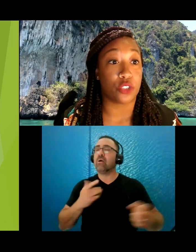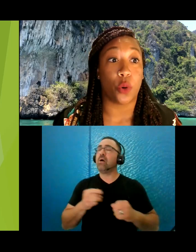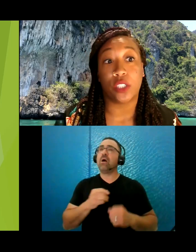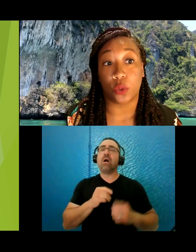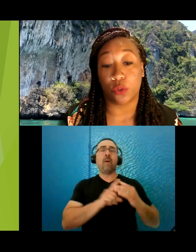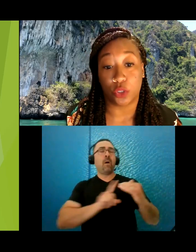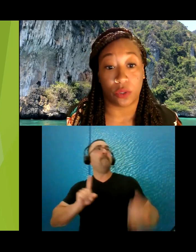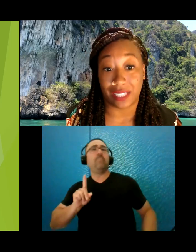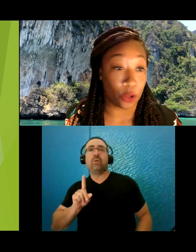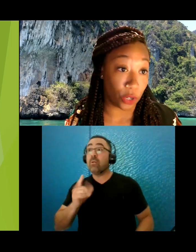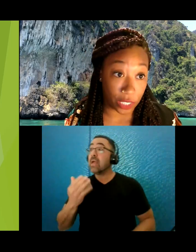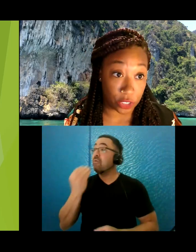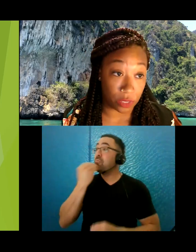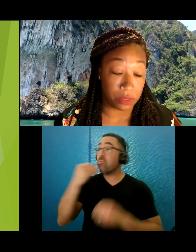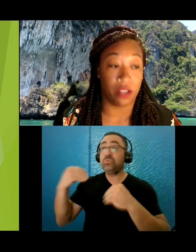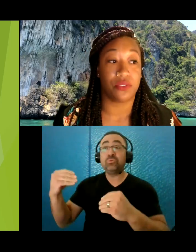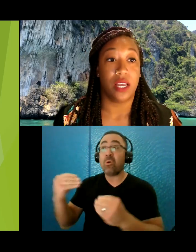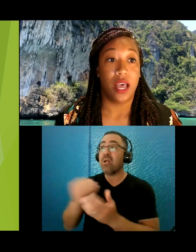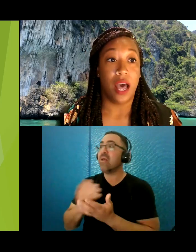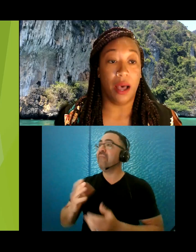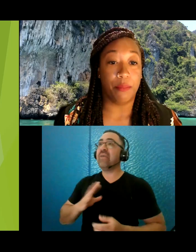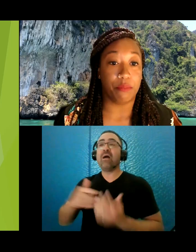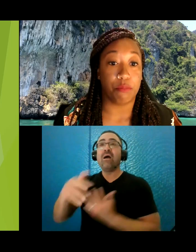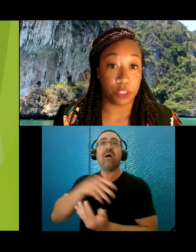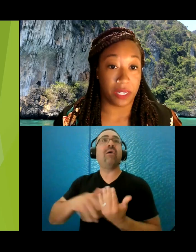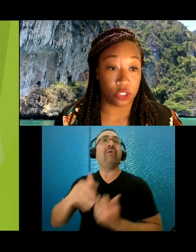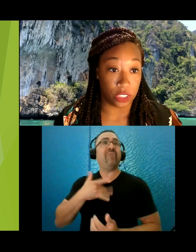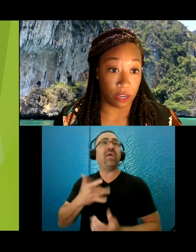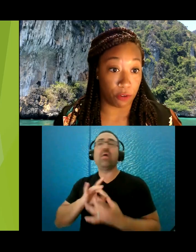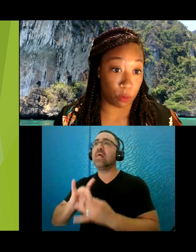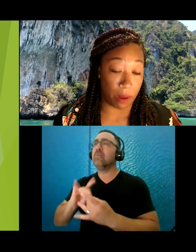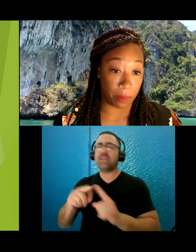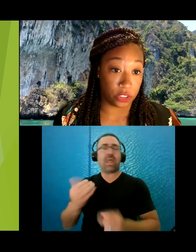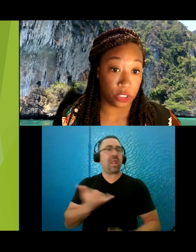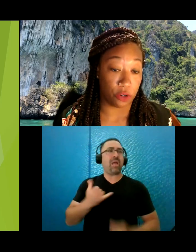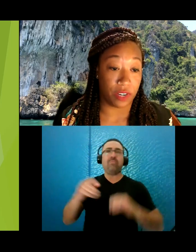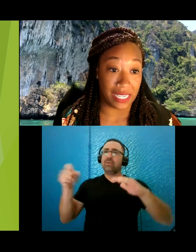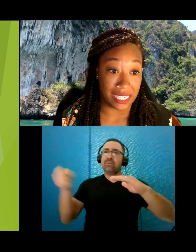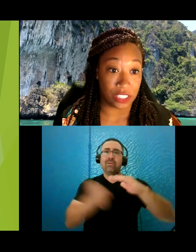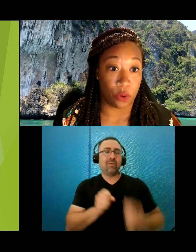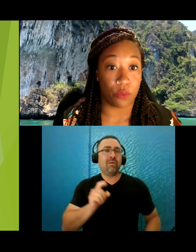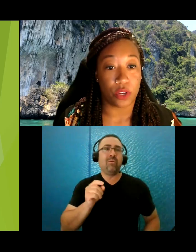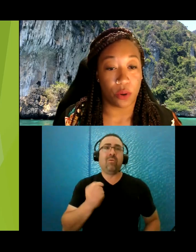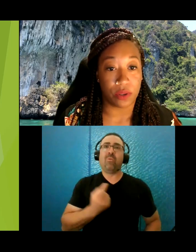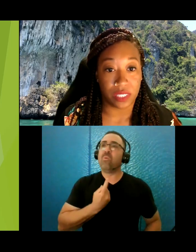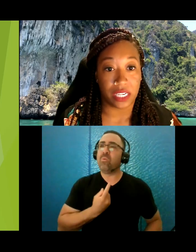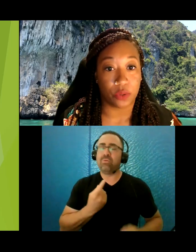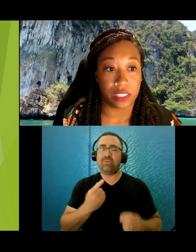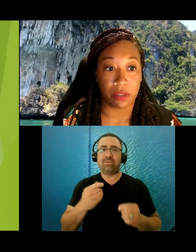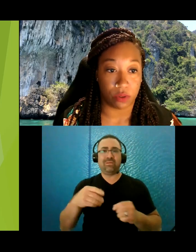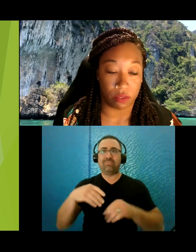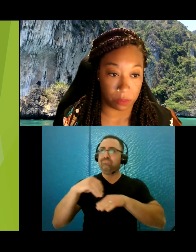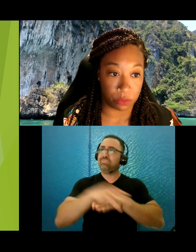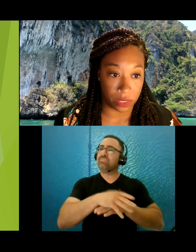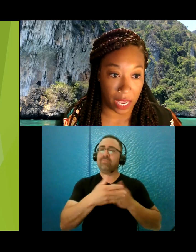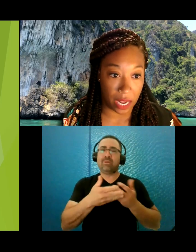as far as going to the grocery store that they no longer can do themselves. Just because there's such a vulnerable population in COVID-19. So, we've seen an increase in